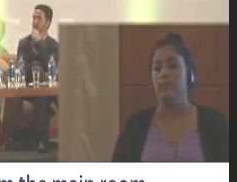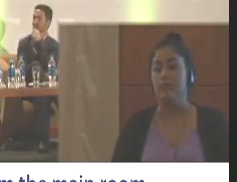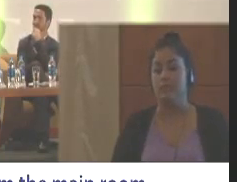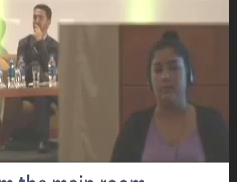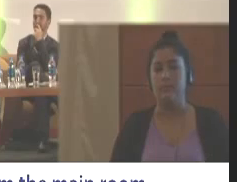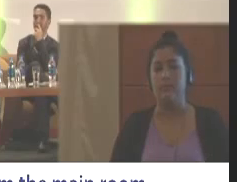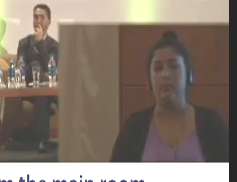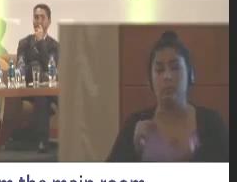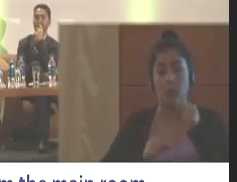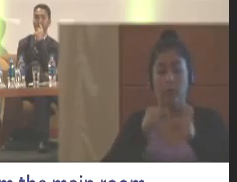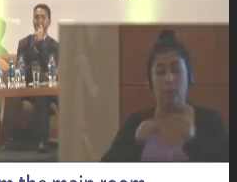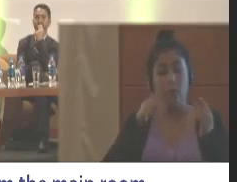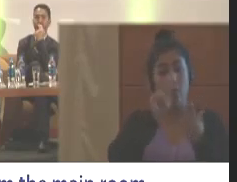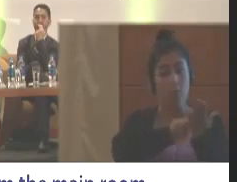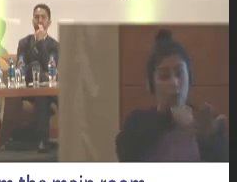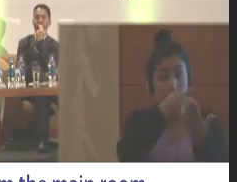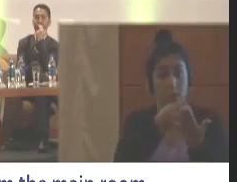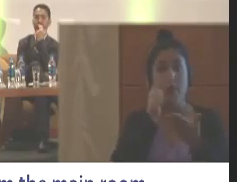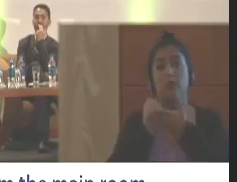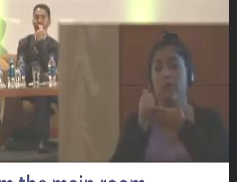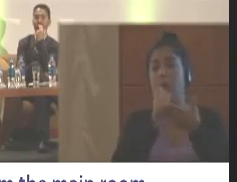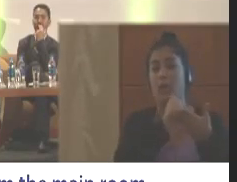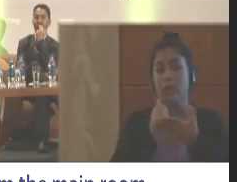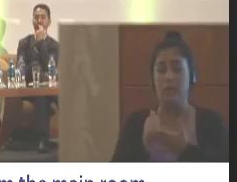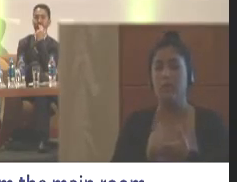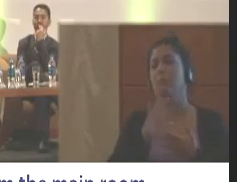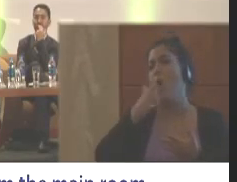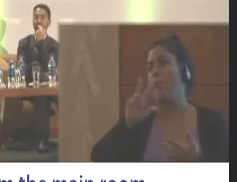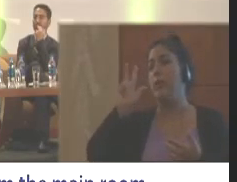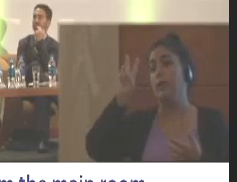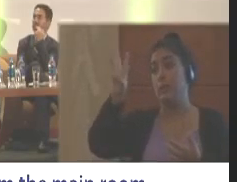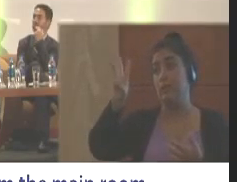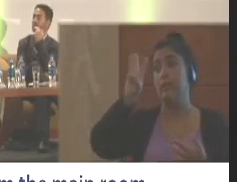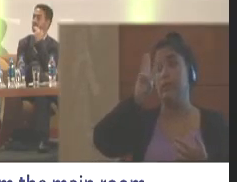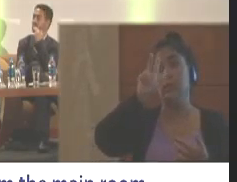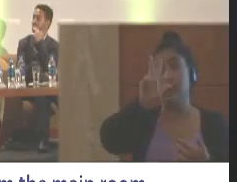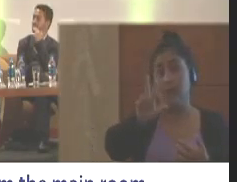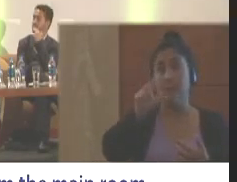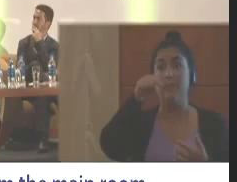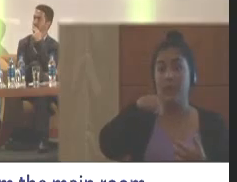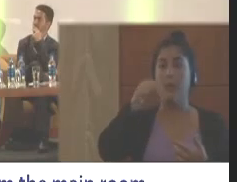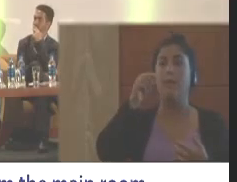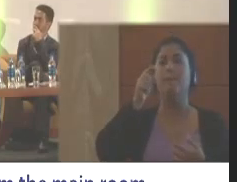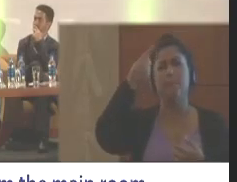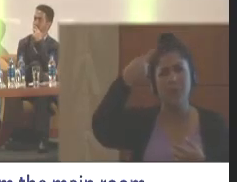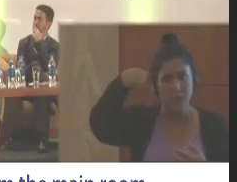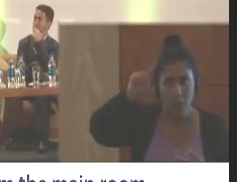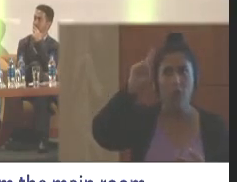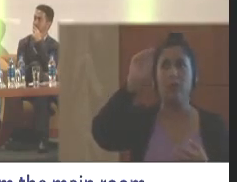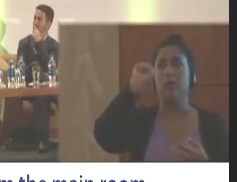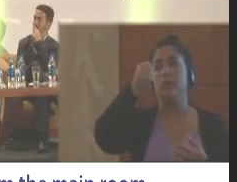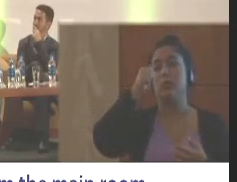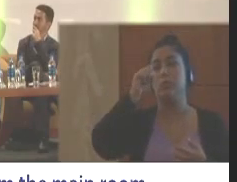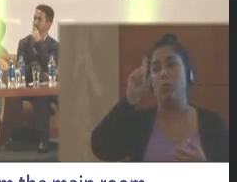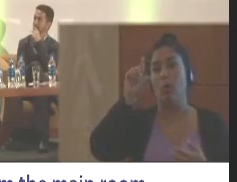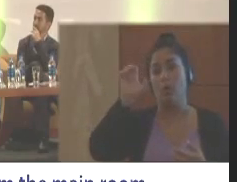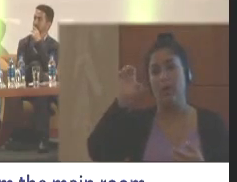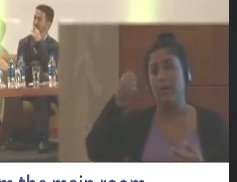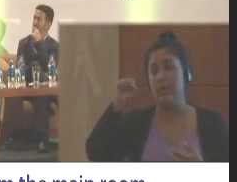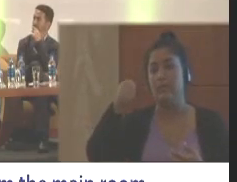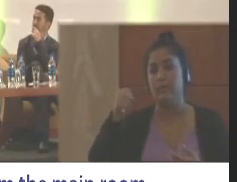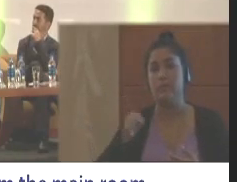a lot since the creation of this program. We can see how from 63 billion soles we have moved